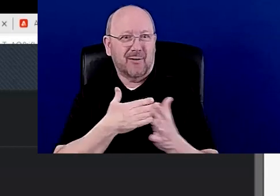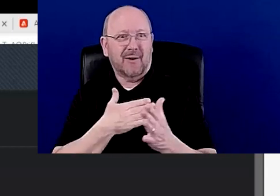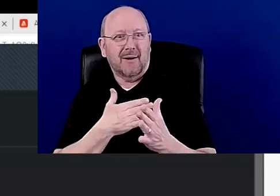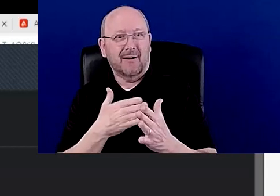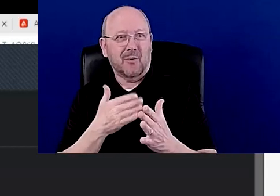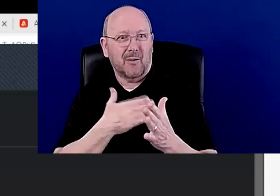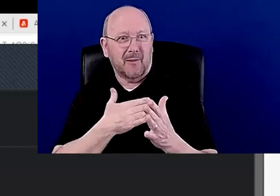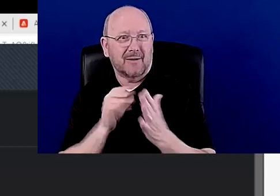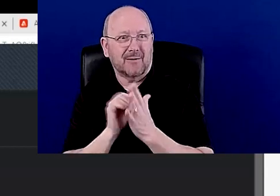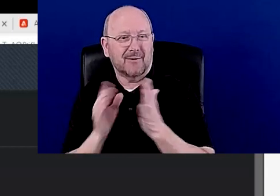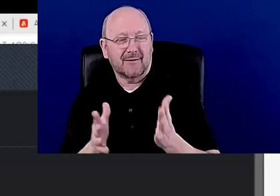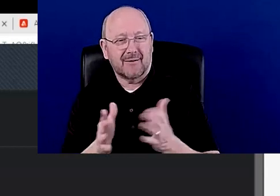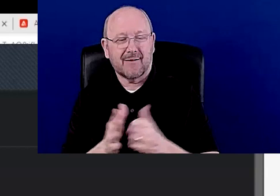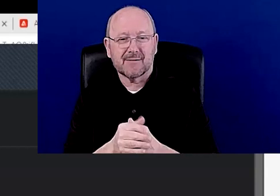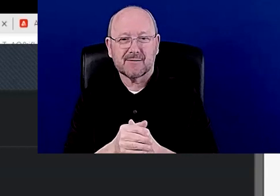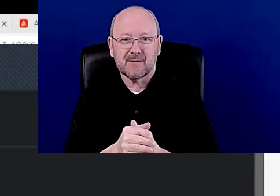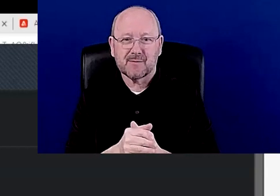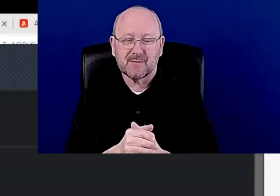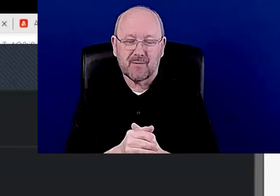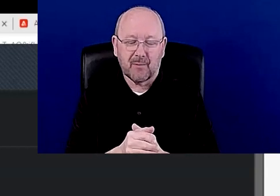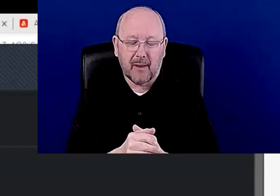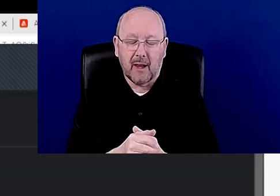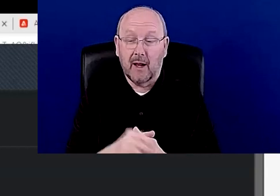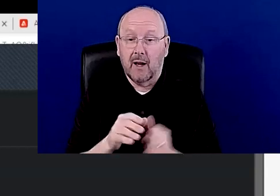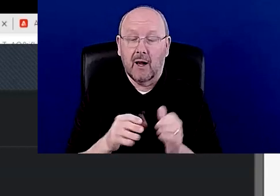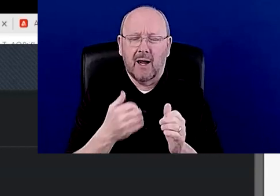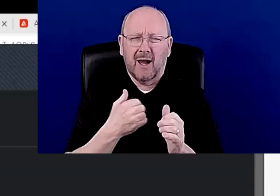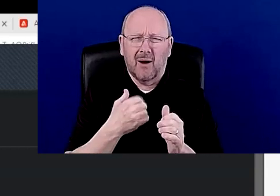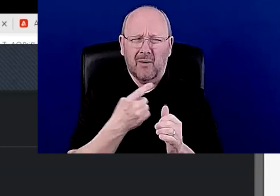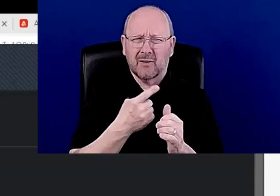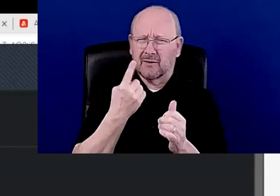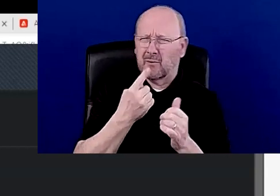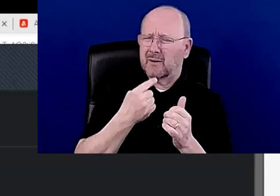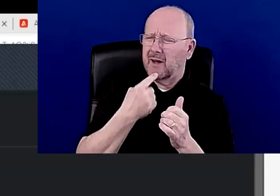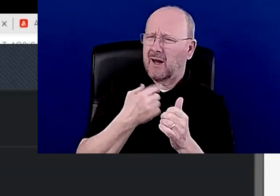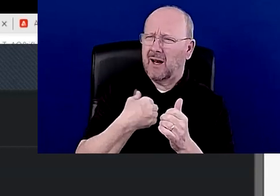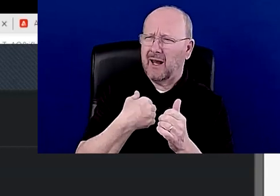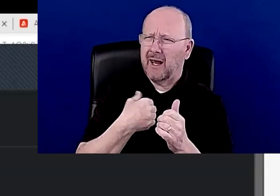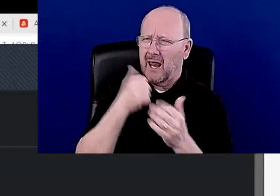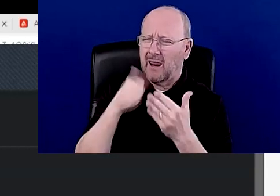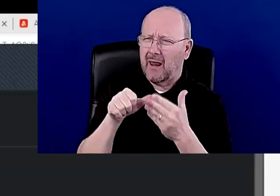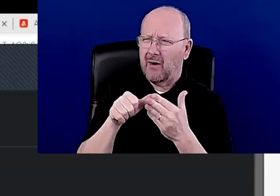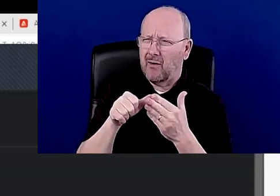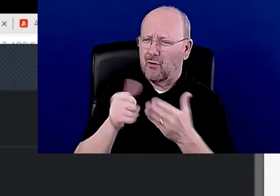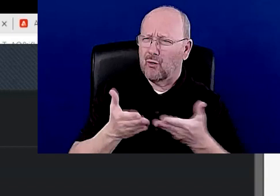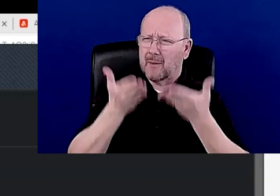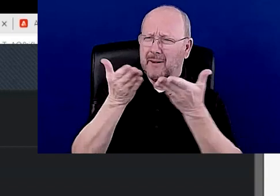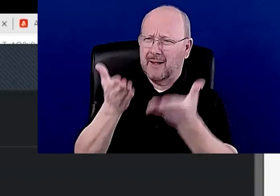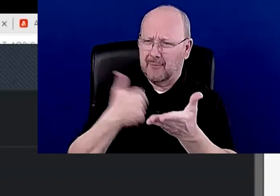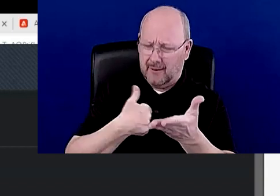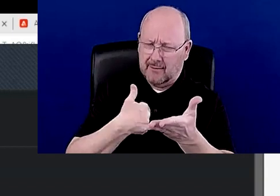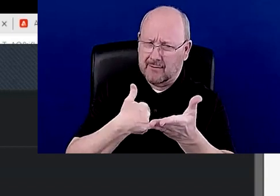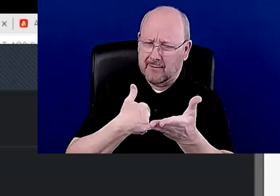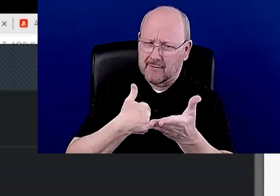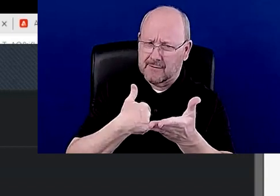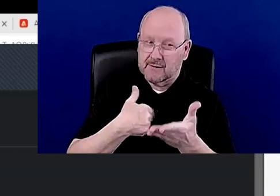100% written by ChatGPT. It was a letter of recommendation that I had that ChatGPT wrote for me. And it said it